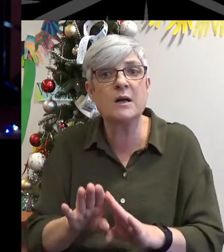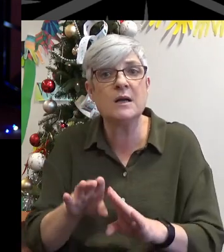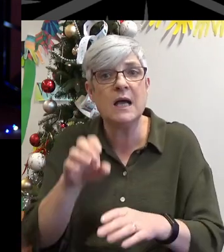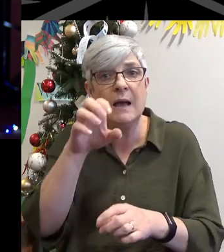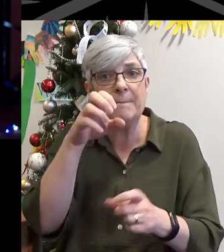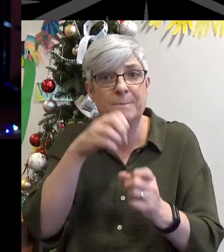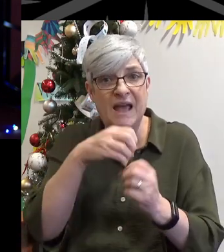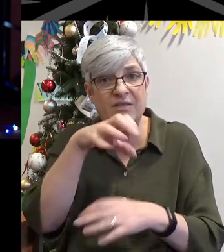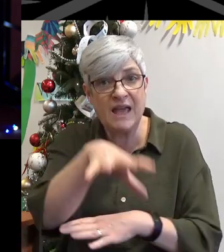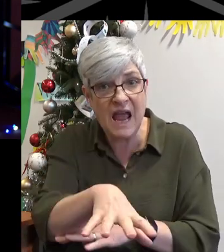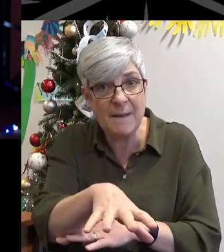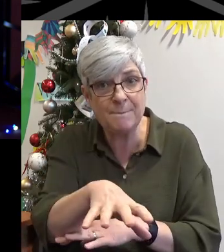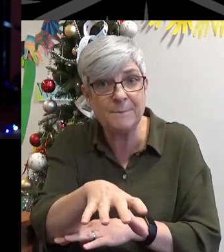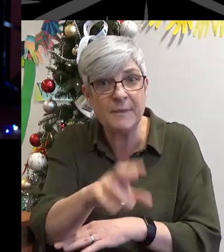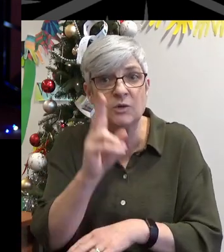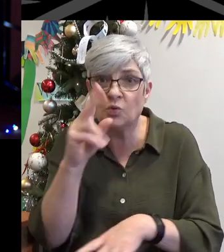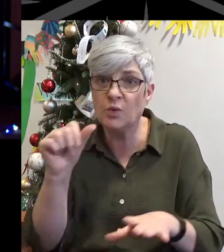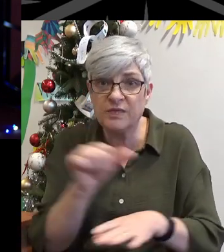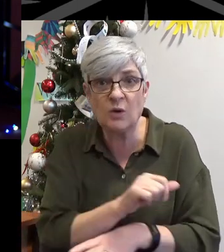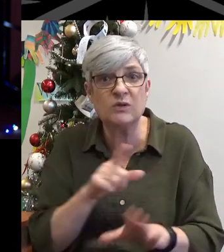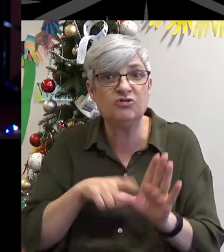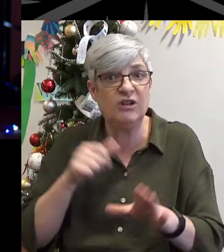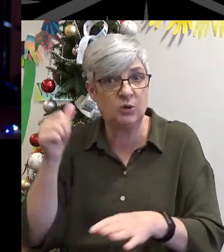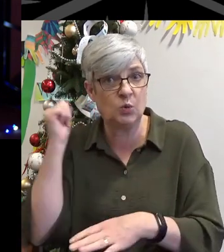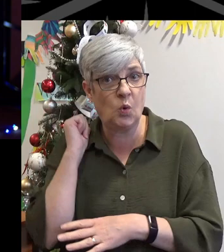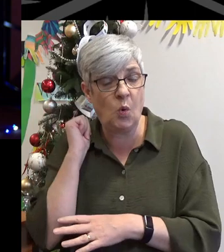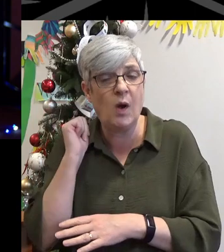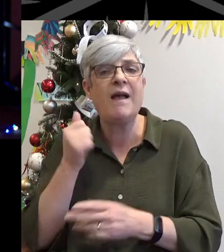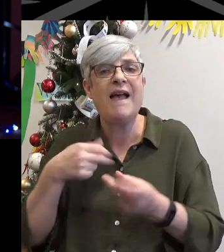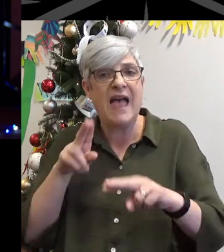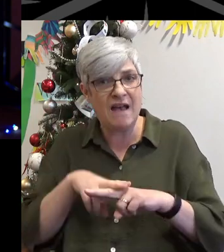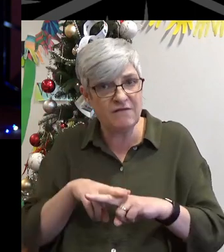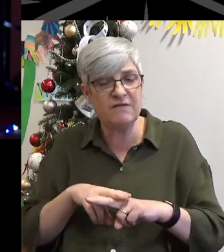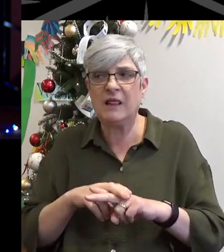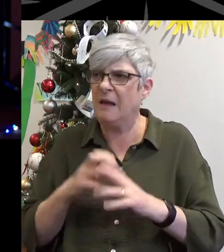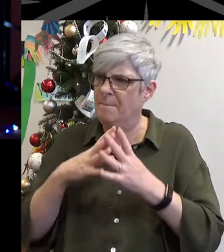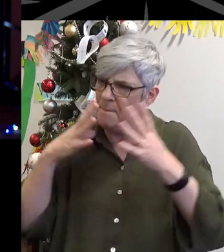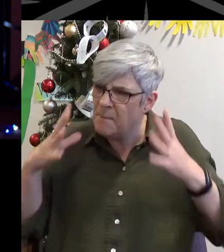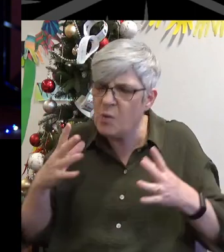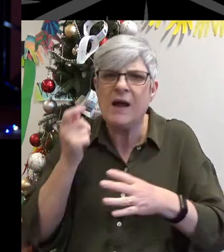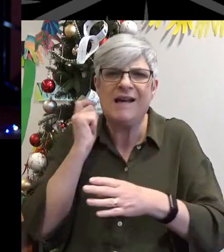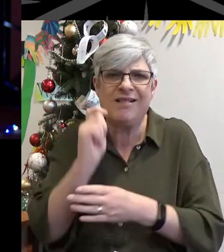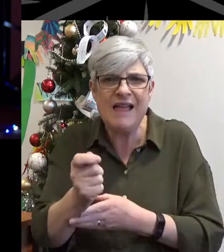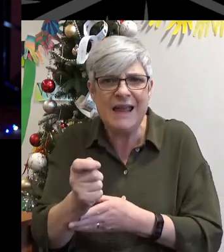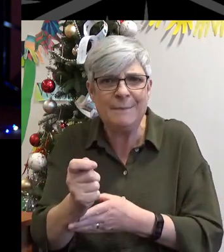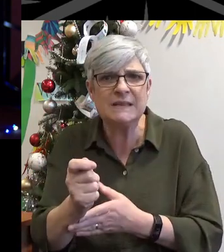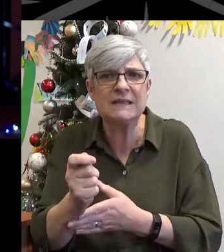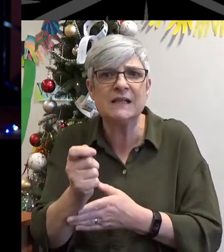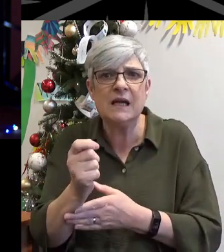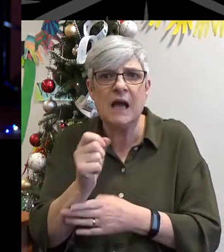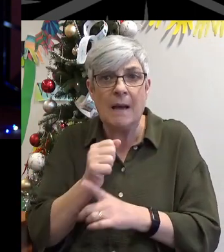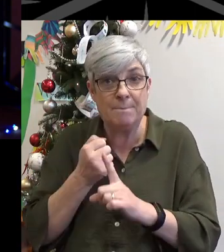ago, if he really is the one who made such huge claims and backed them up,